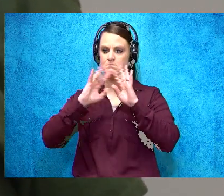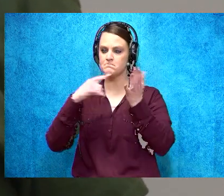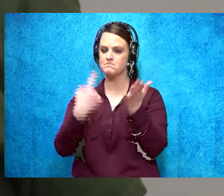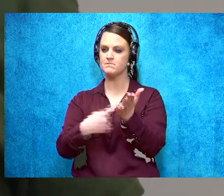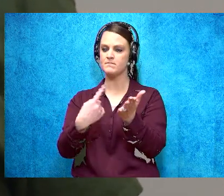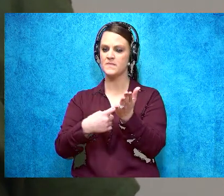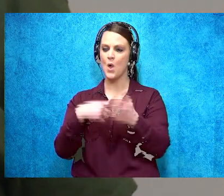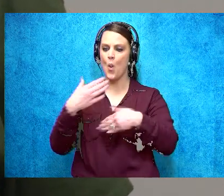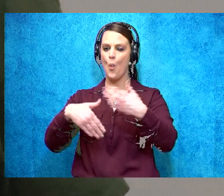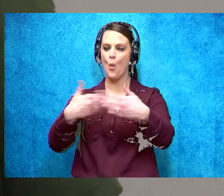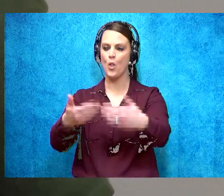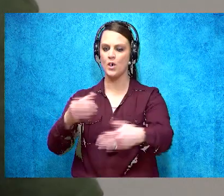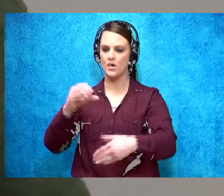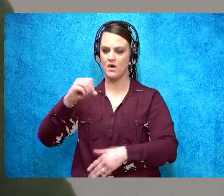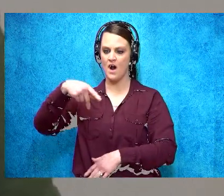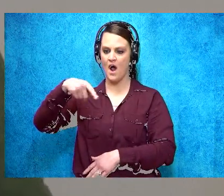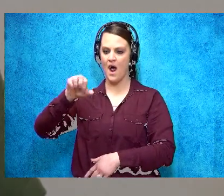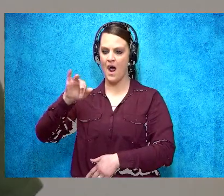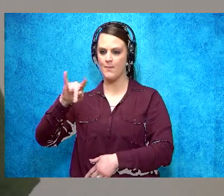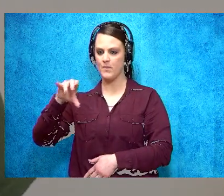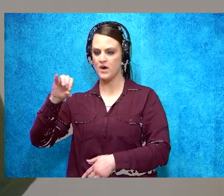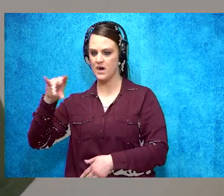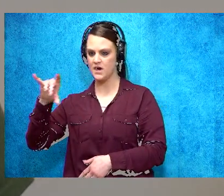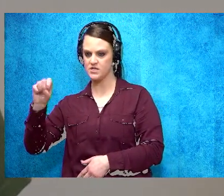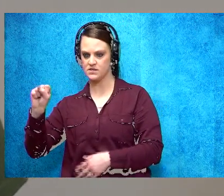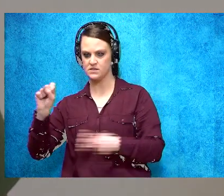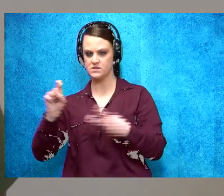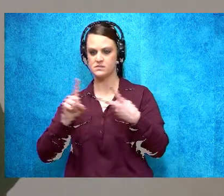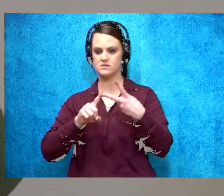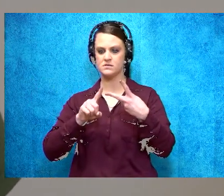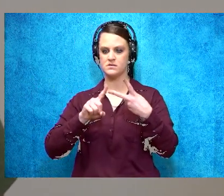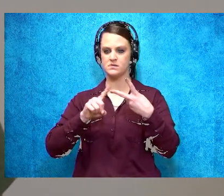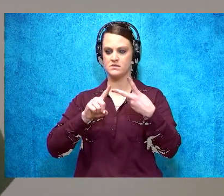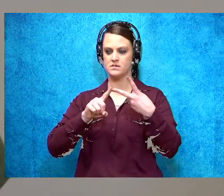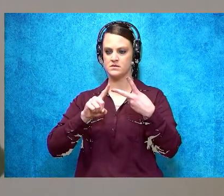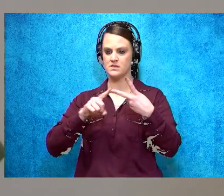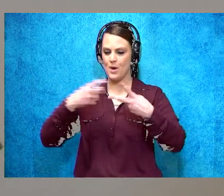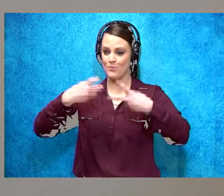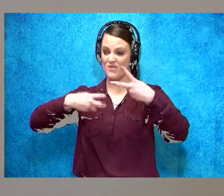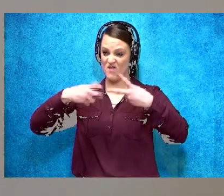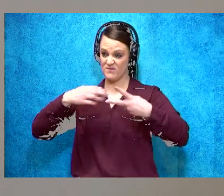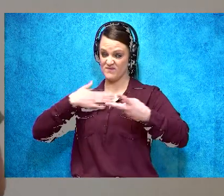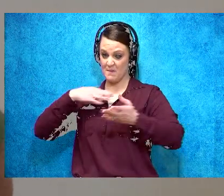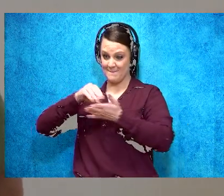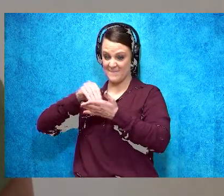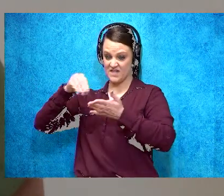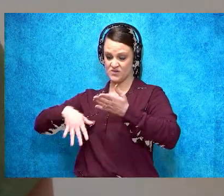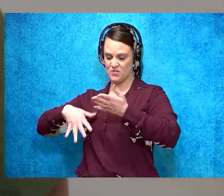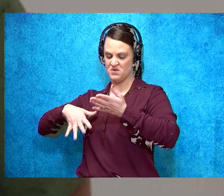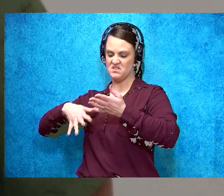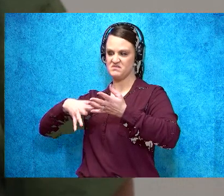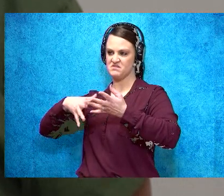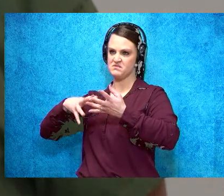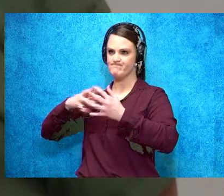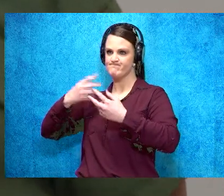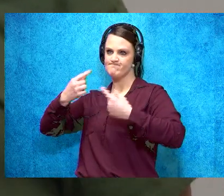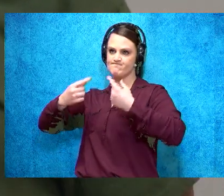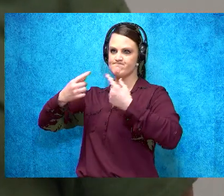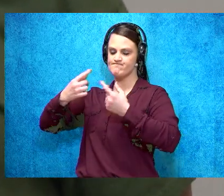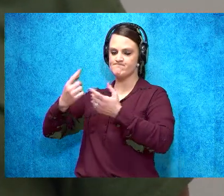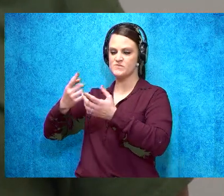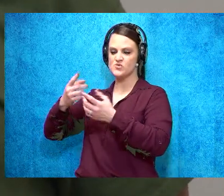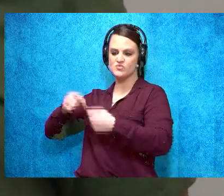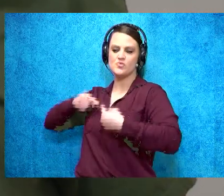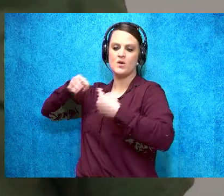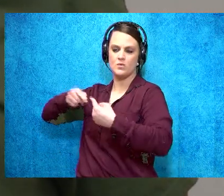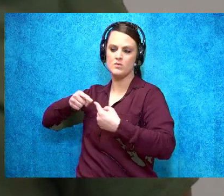again. We're going to work on some problems that my students were having problems with during the week. We're